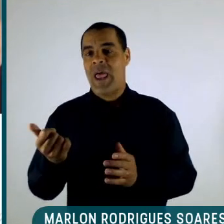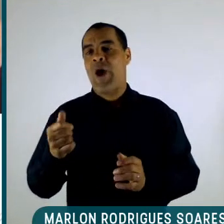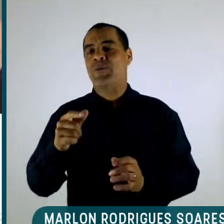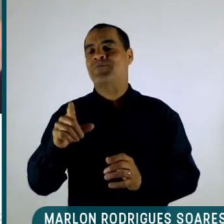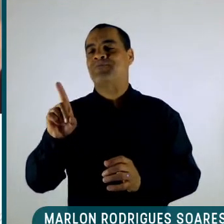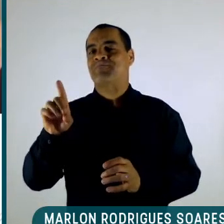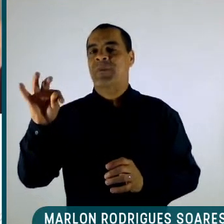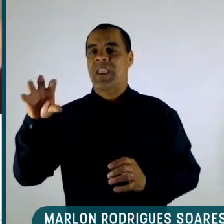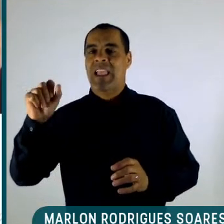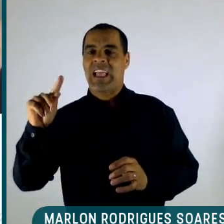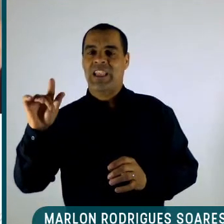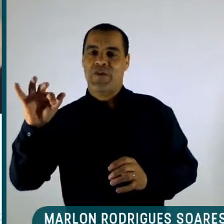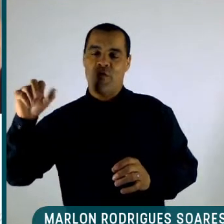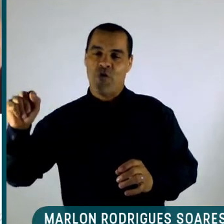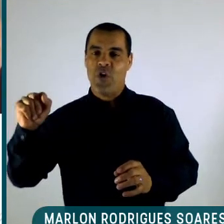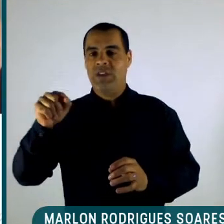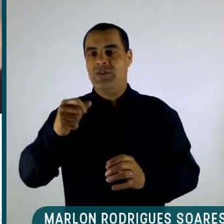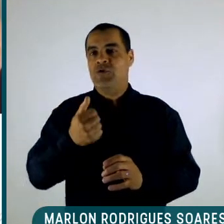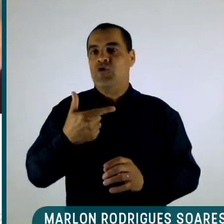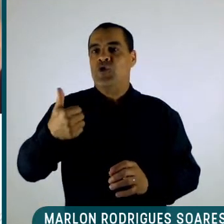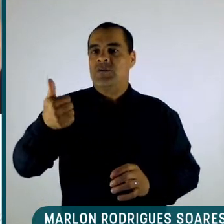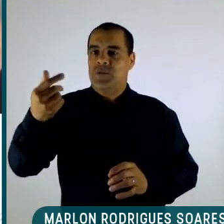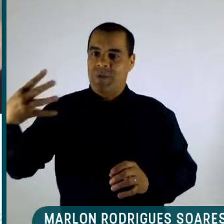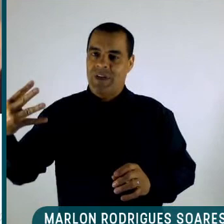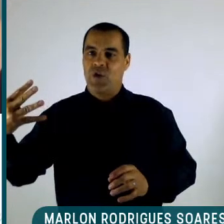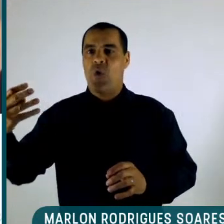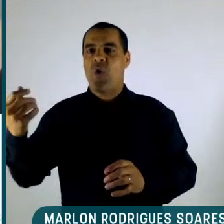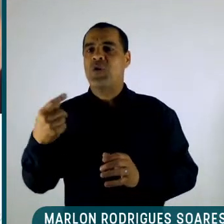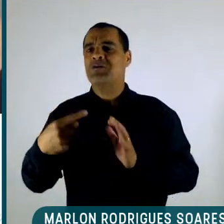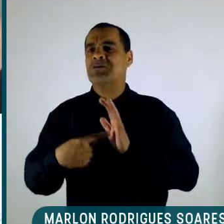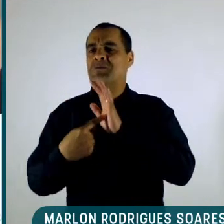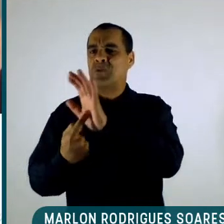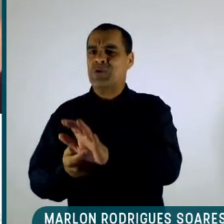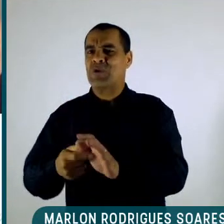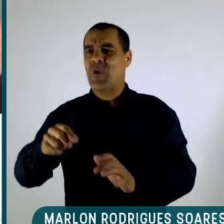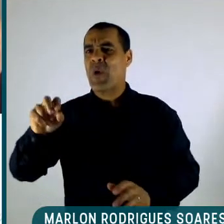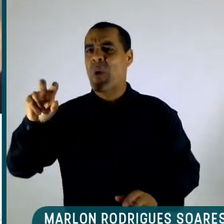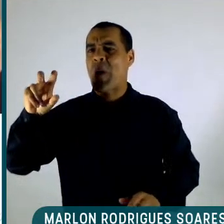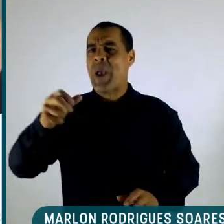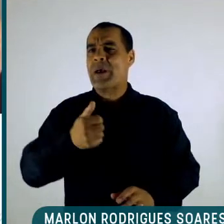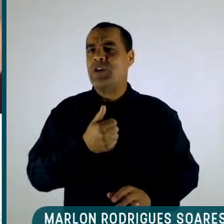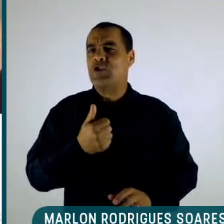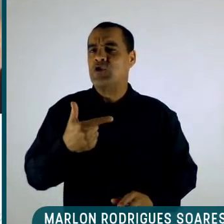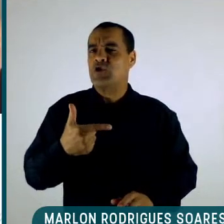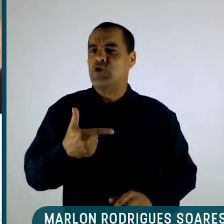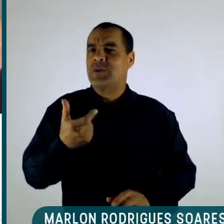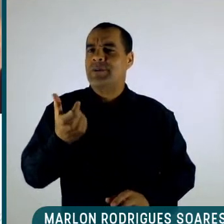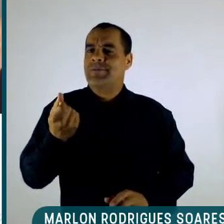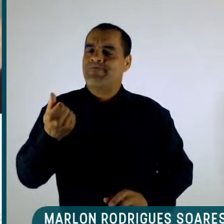A newspaper in Brazil showed that 54% of Brazilians evaluate SUS as